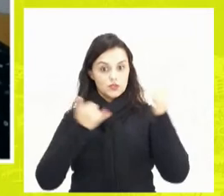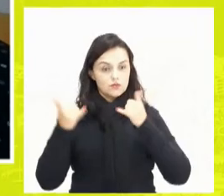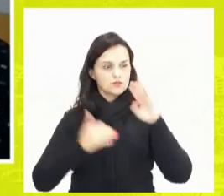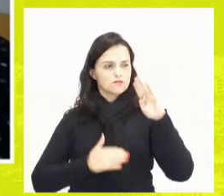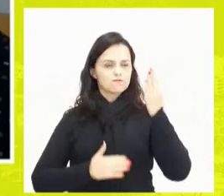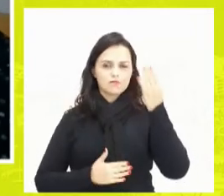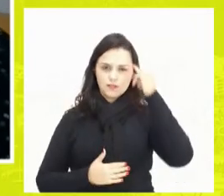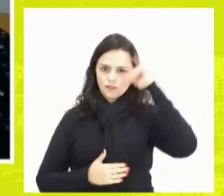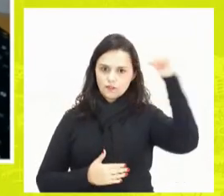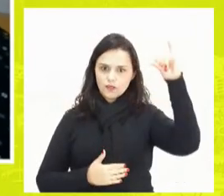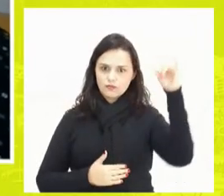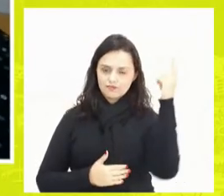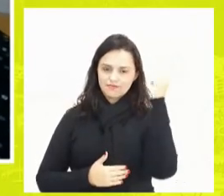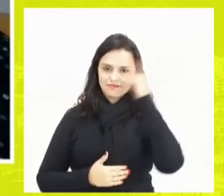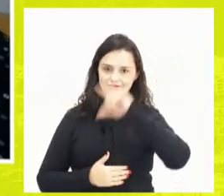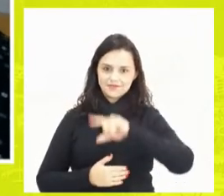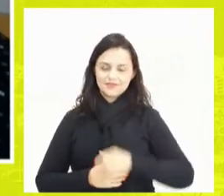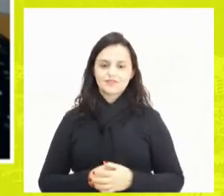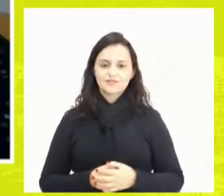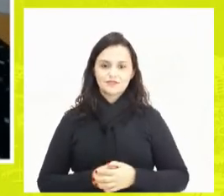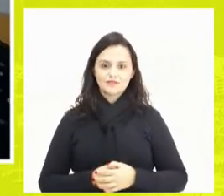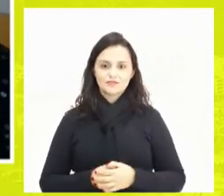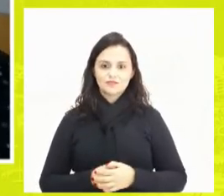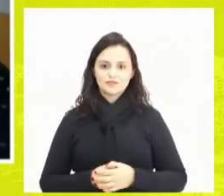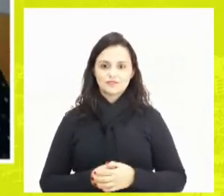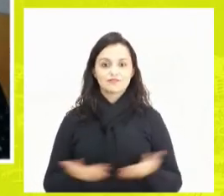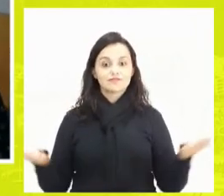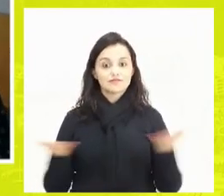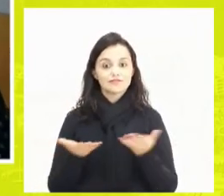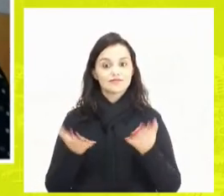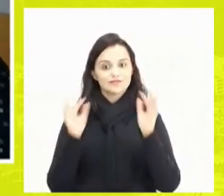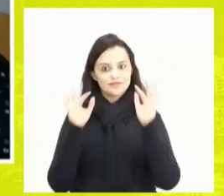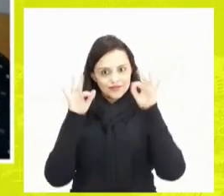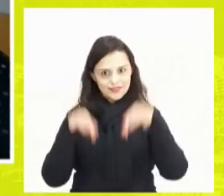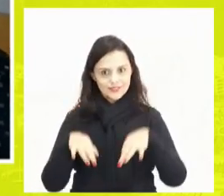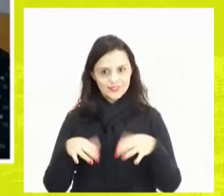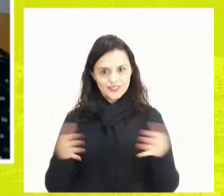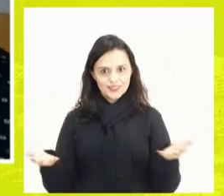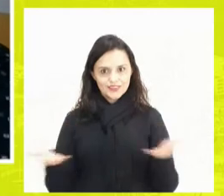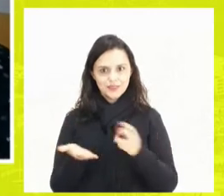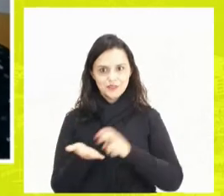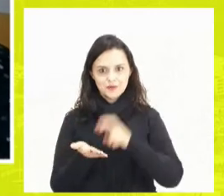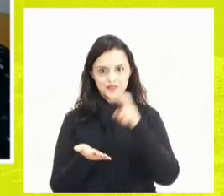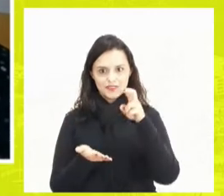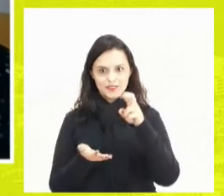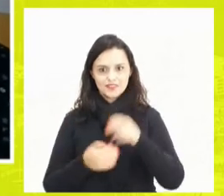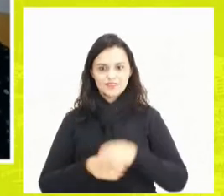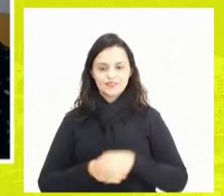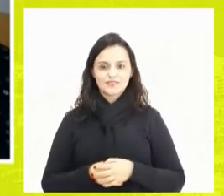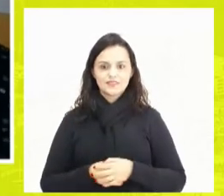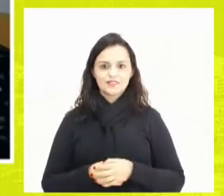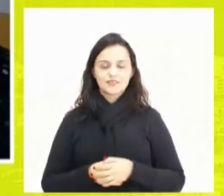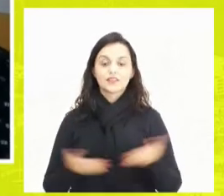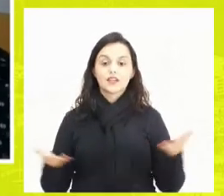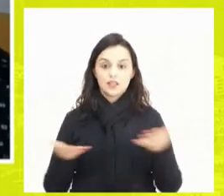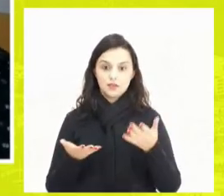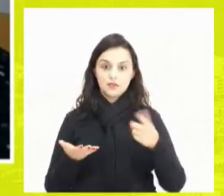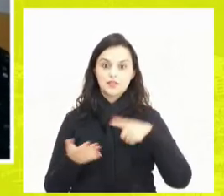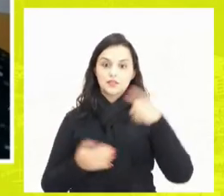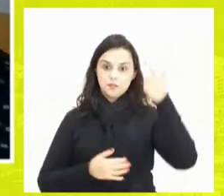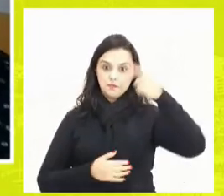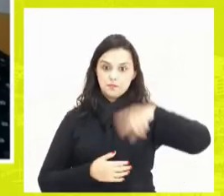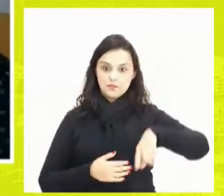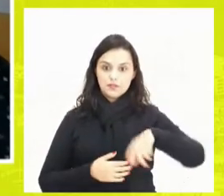misinformation and to have a more critical society this is the end yes the end of this part of the morning and